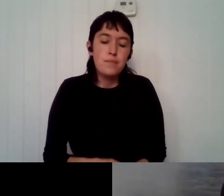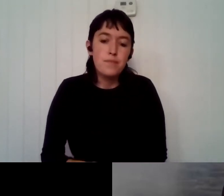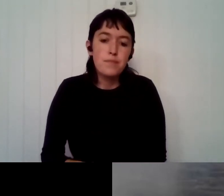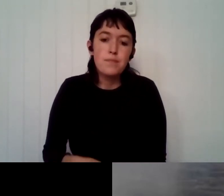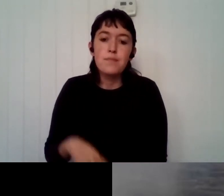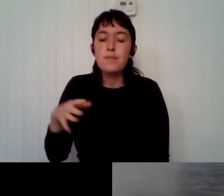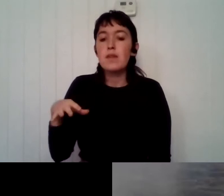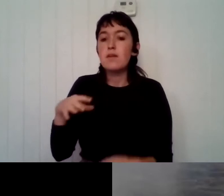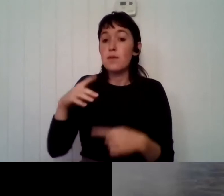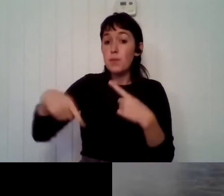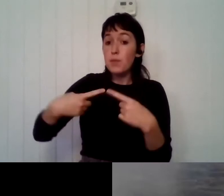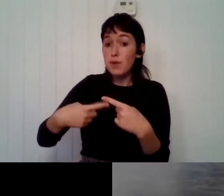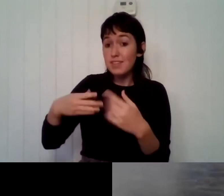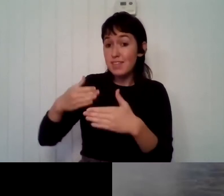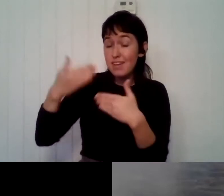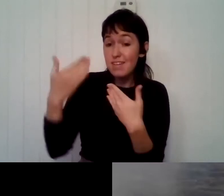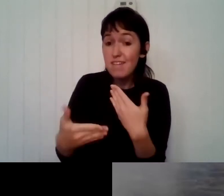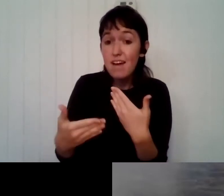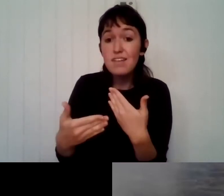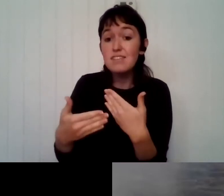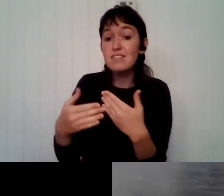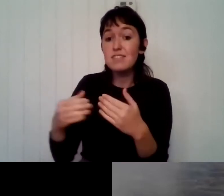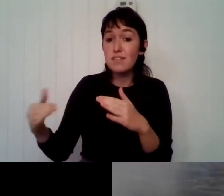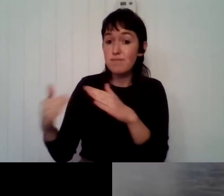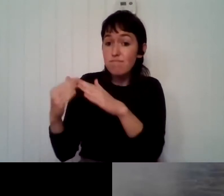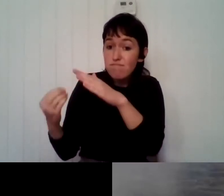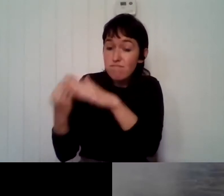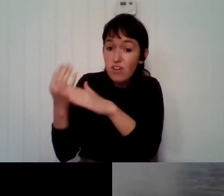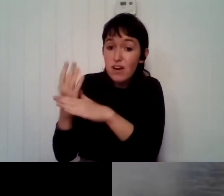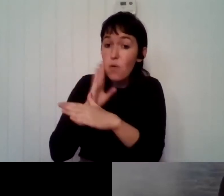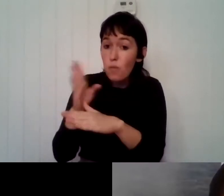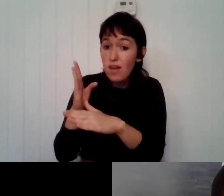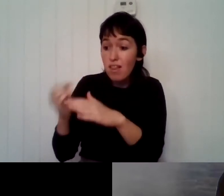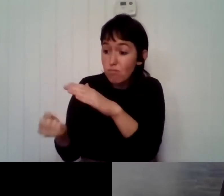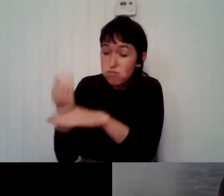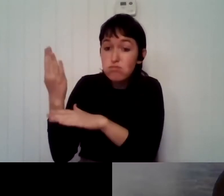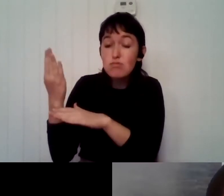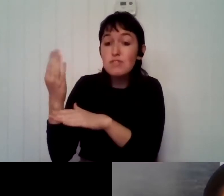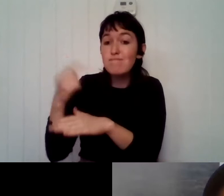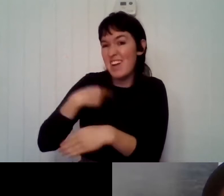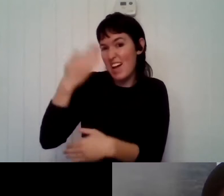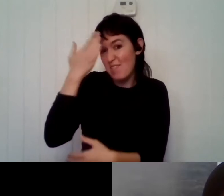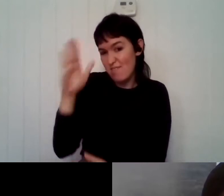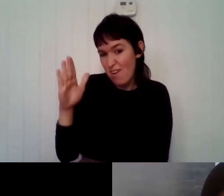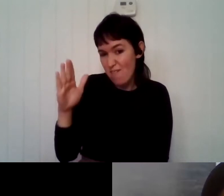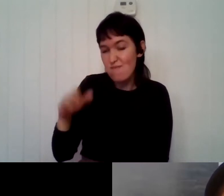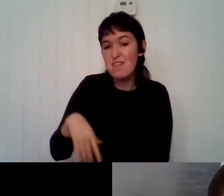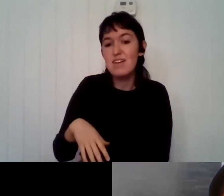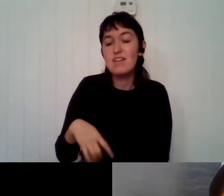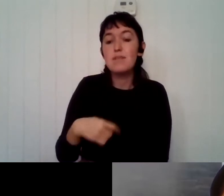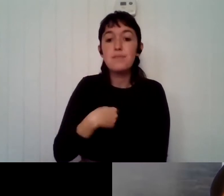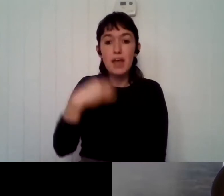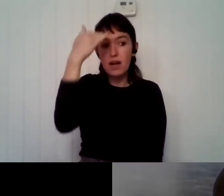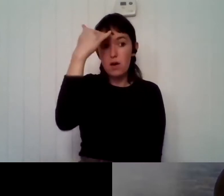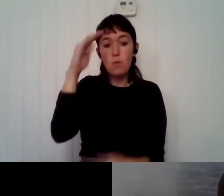the next one going to erupt? I personally don't know. I know that there's a lot of volcanoes erupting at this point.